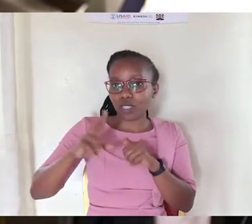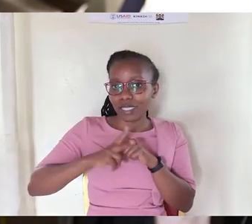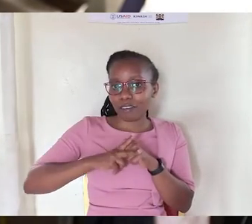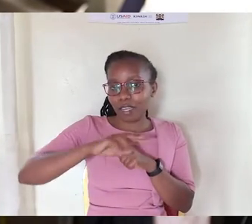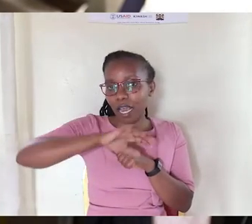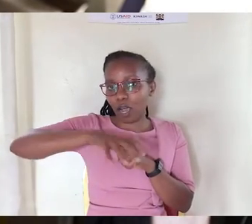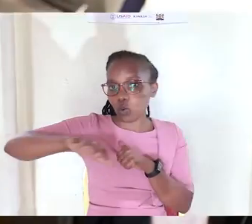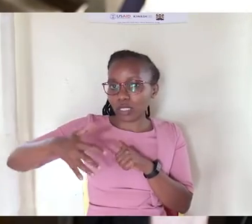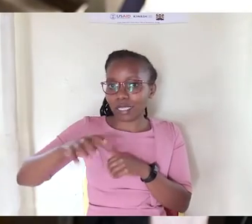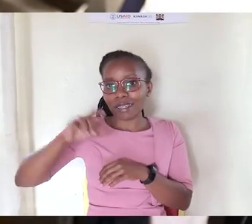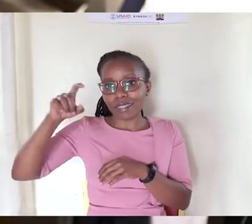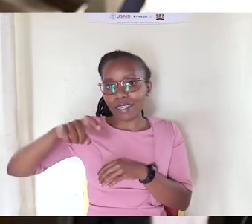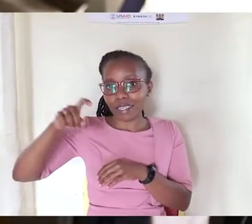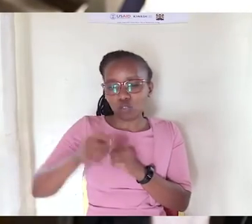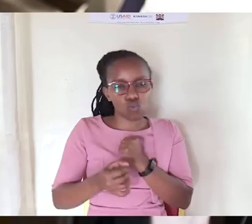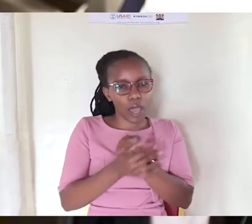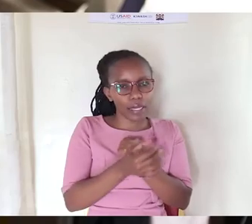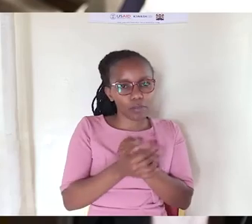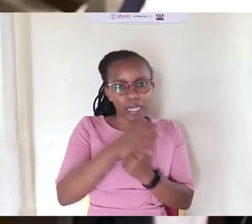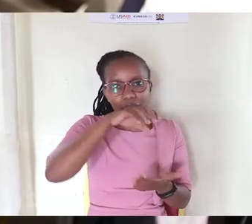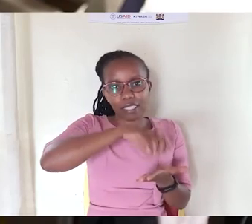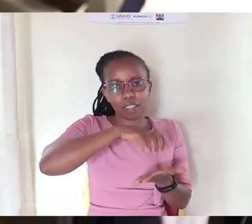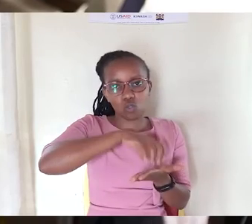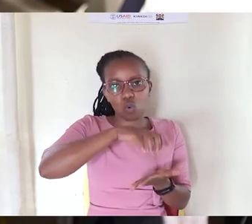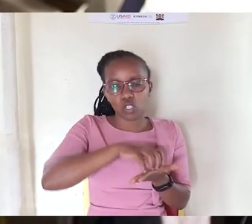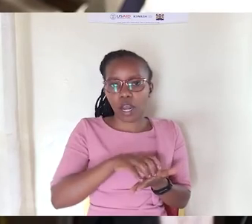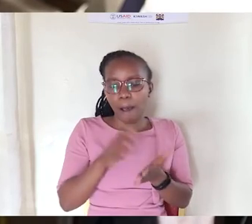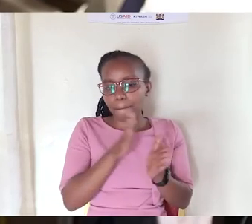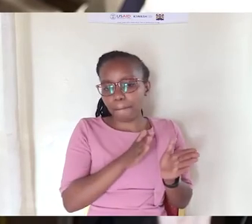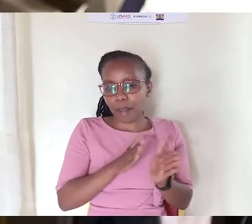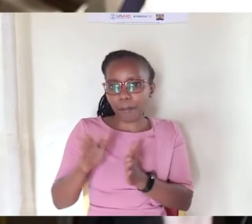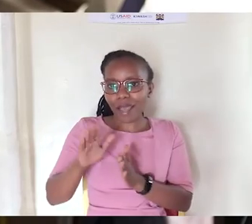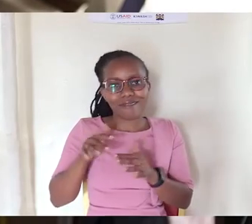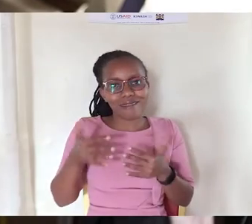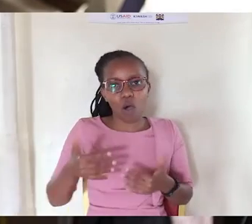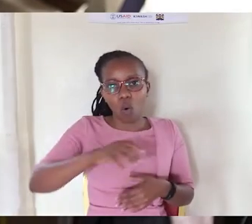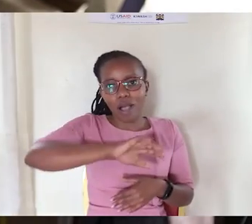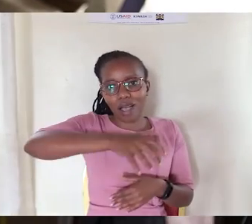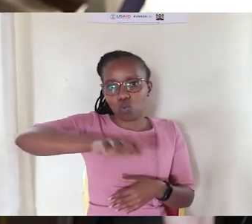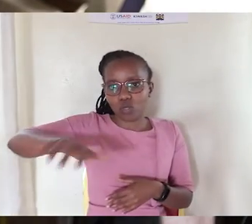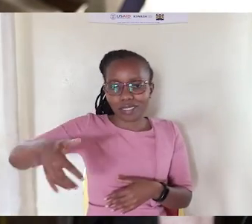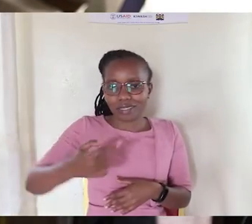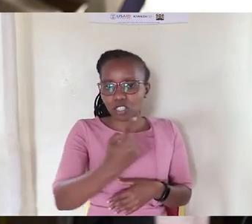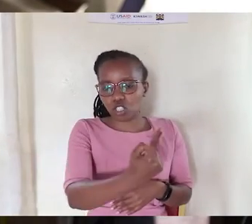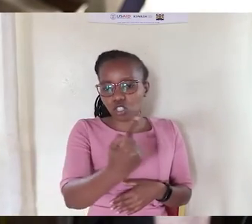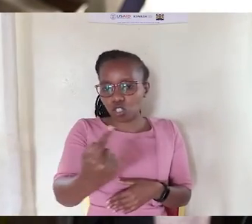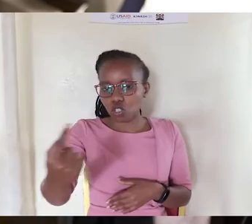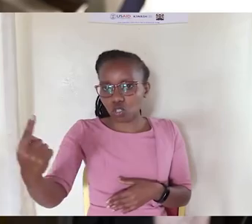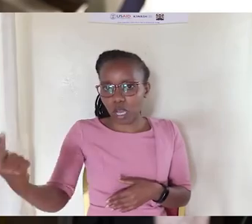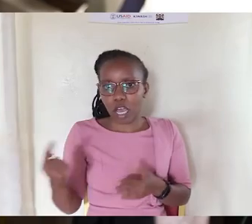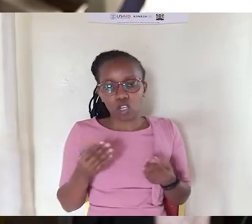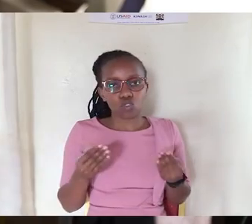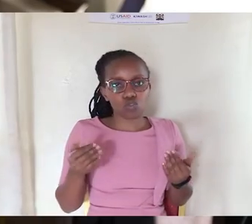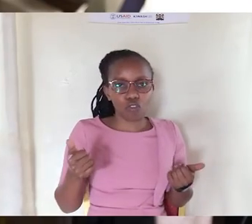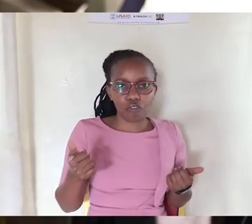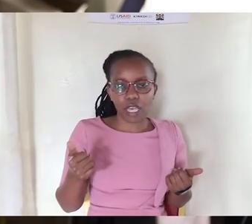counties need to be able to tell the situation room how prepared their respective counties are in terms of handling, in terms